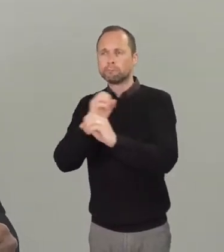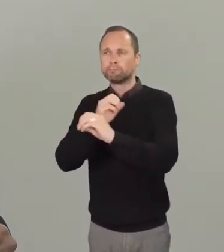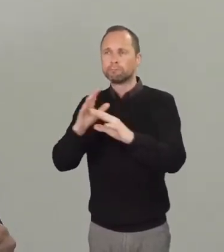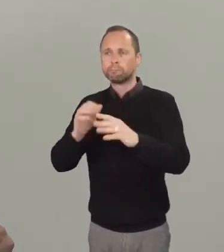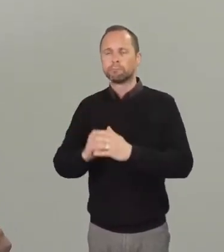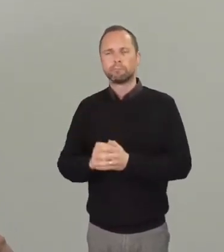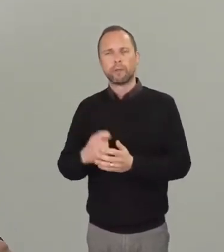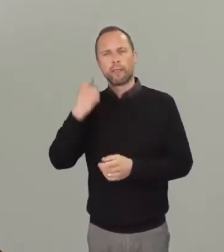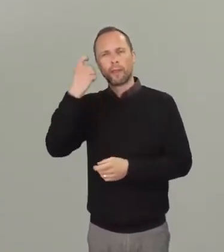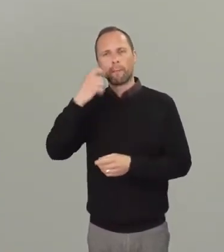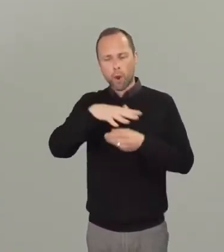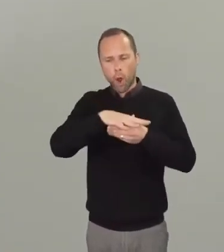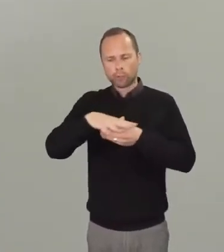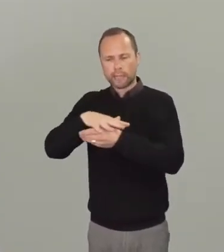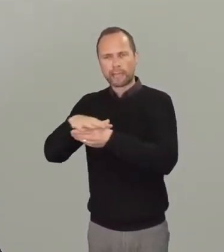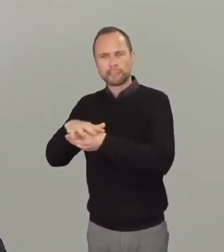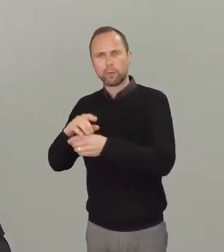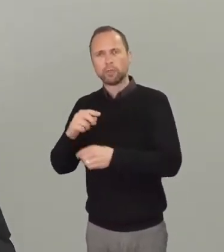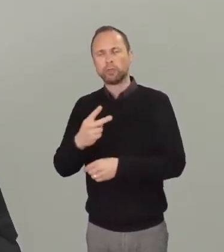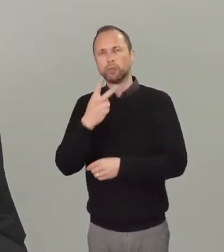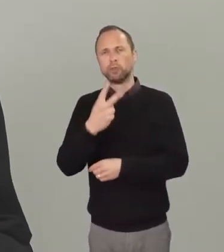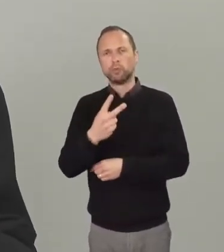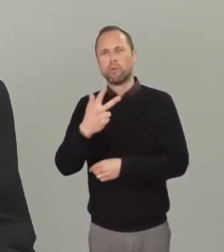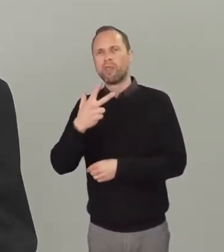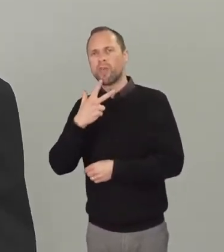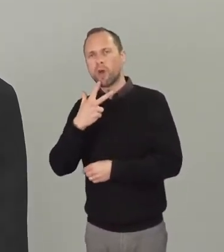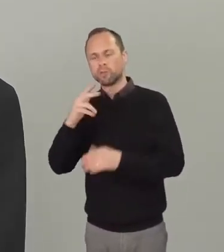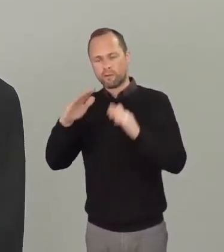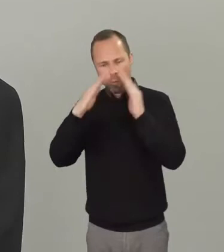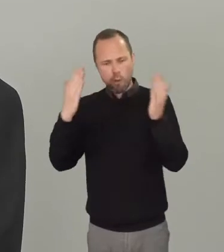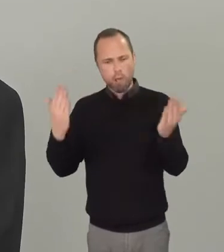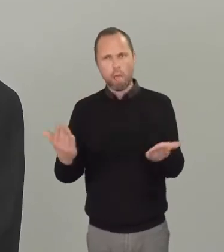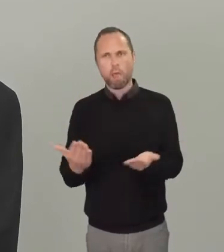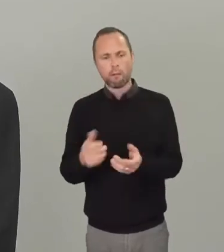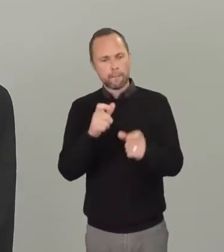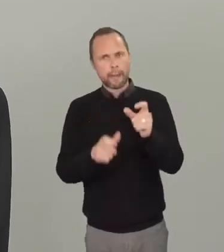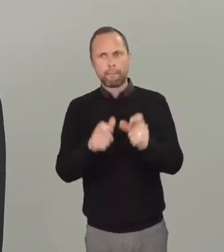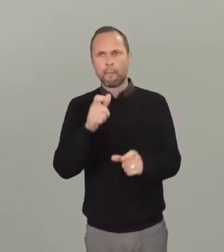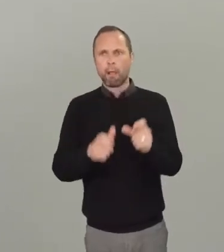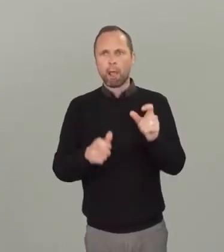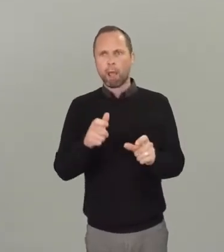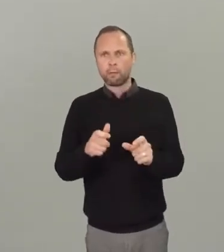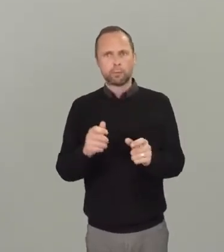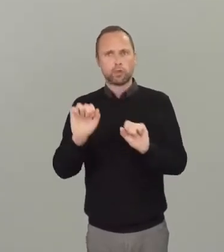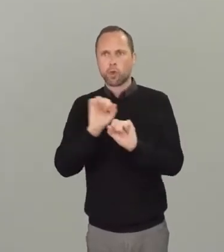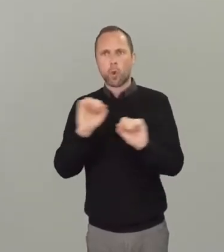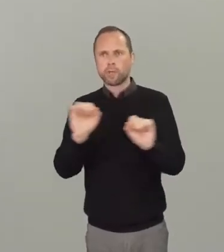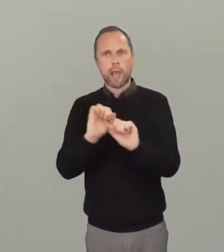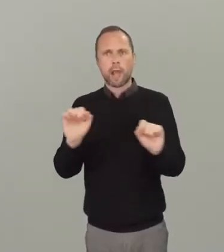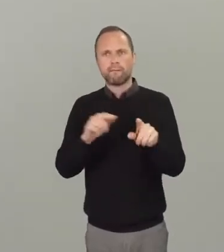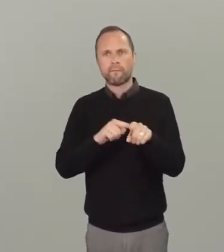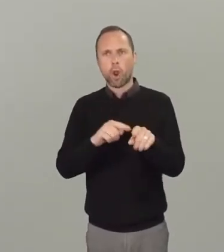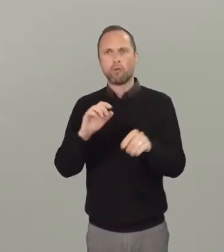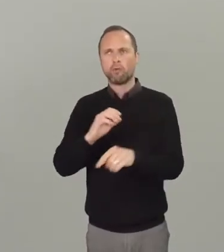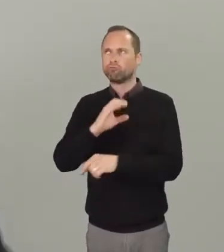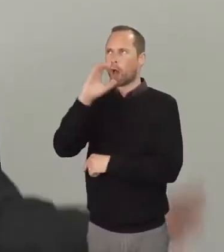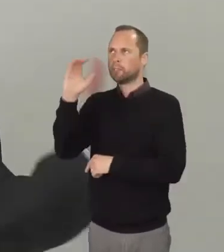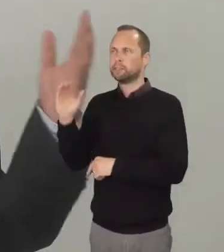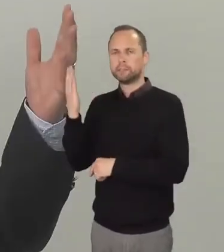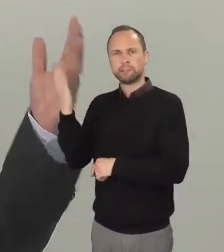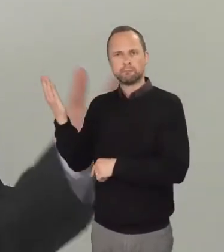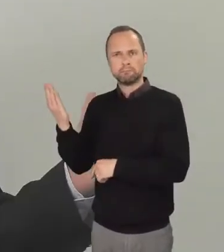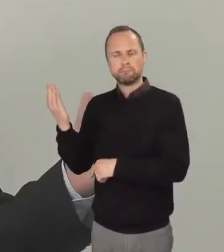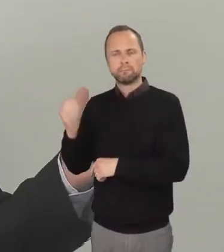context where 2/3 of the world don't yet follow Christ,